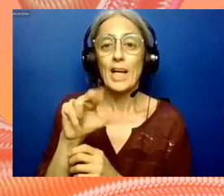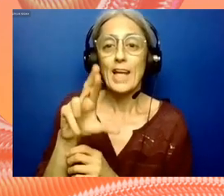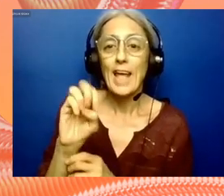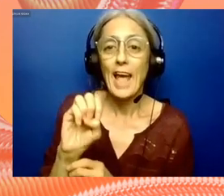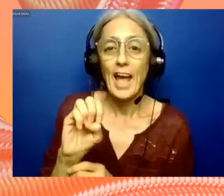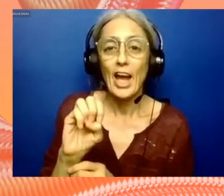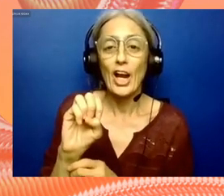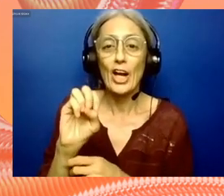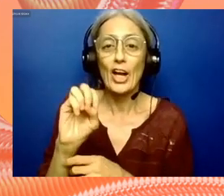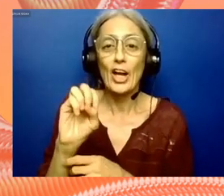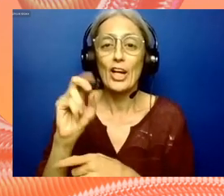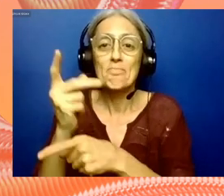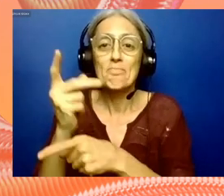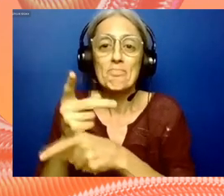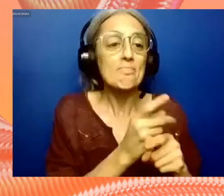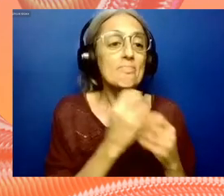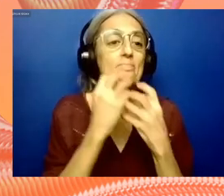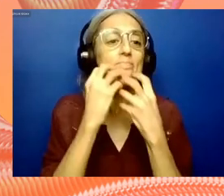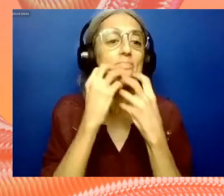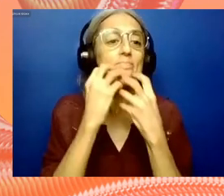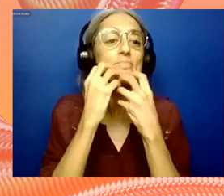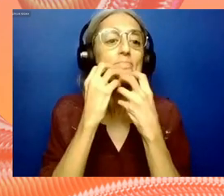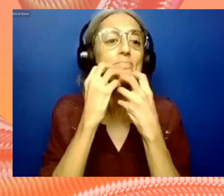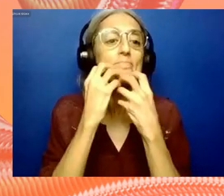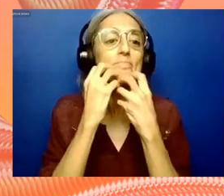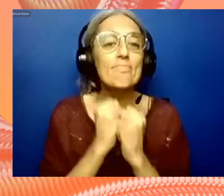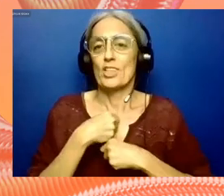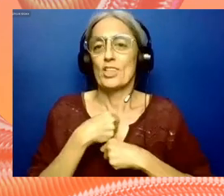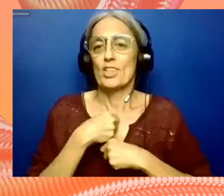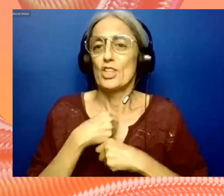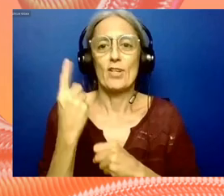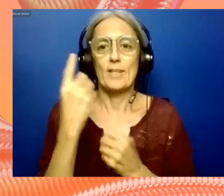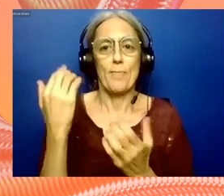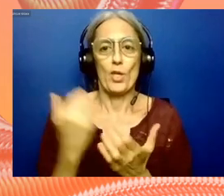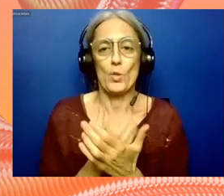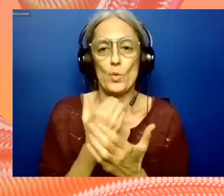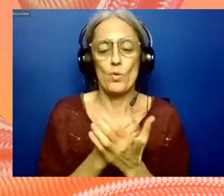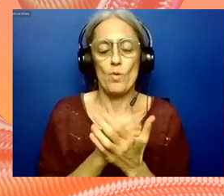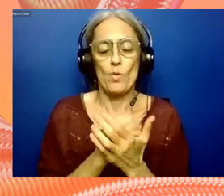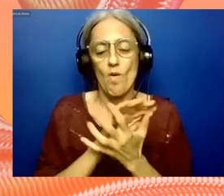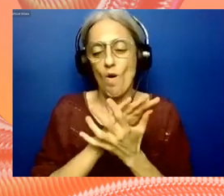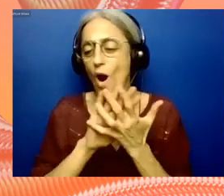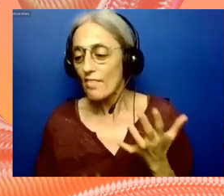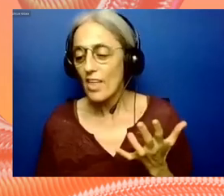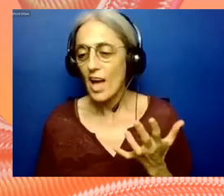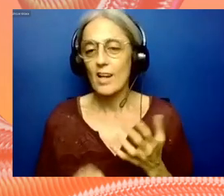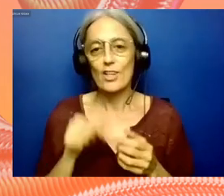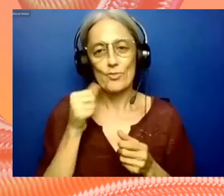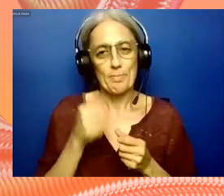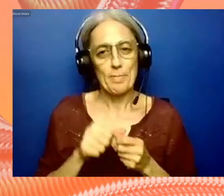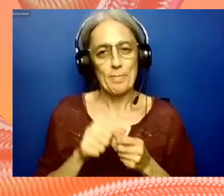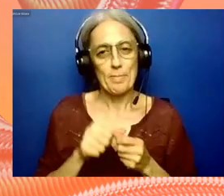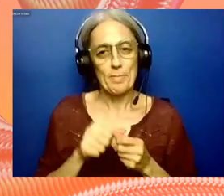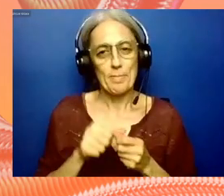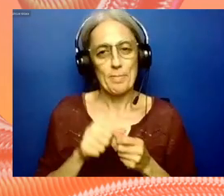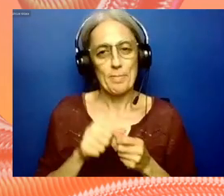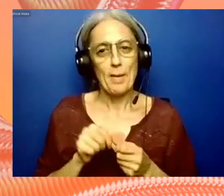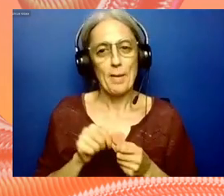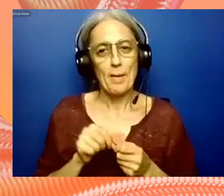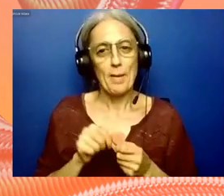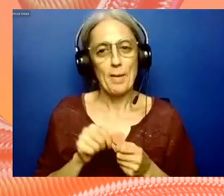that we do. May we remember that we are cared for by the energy that brought us